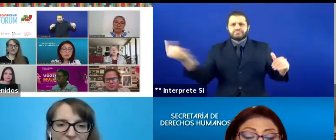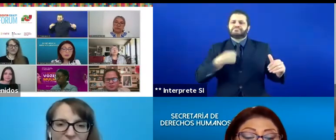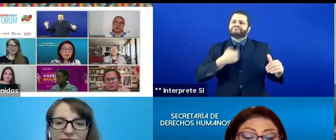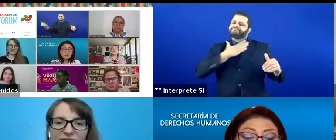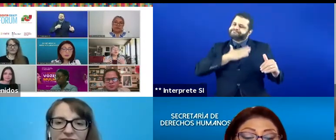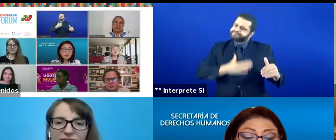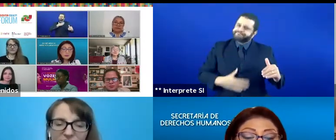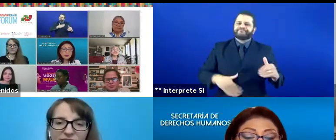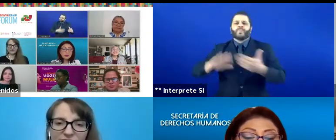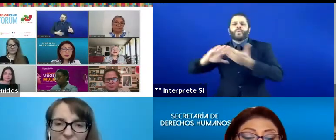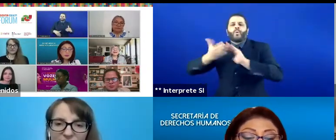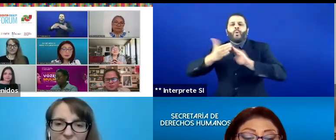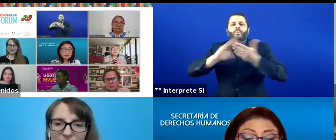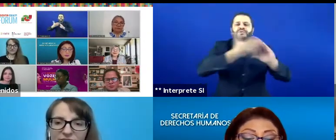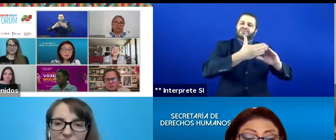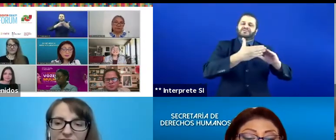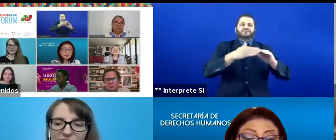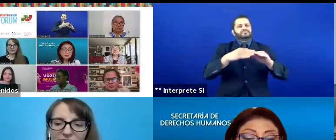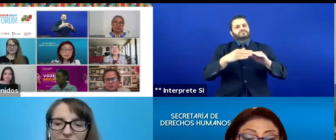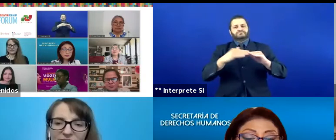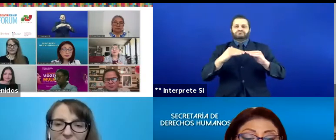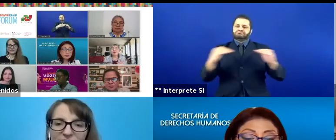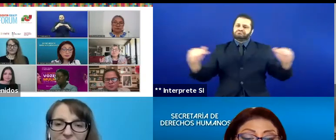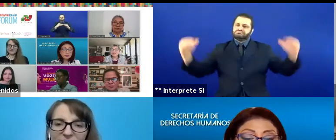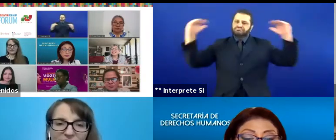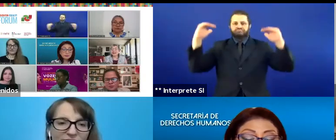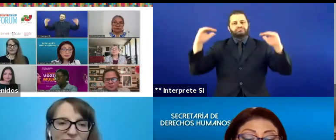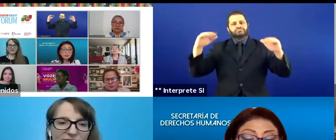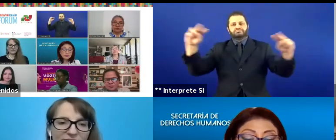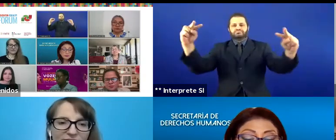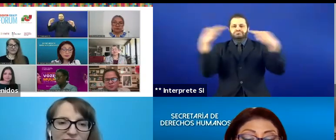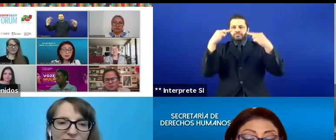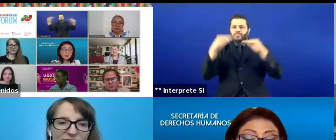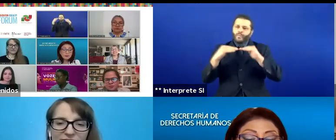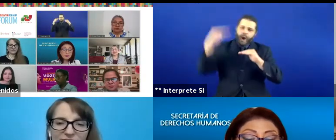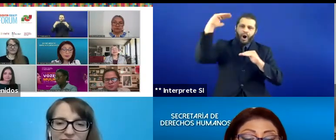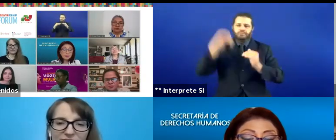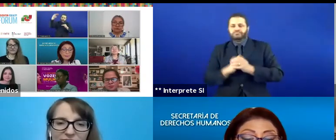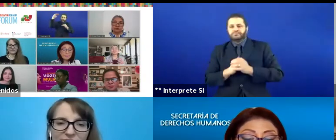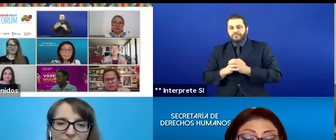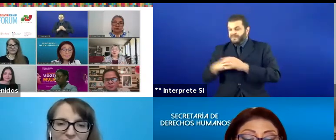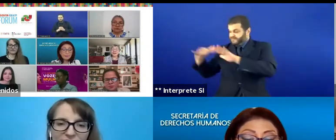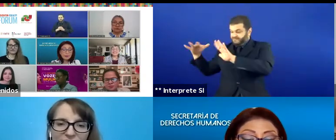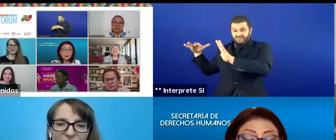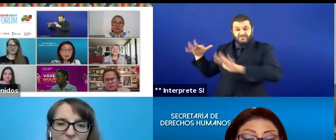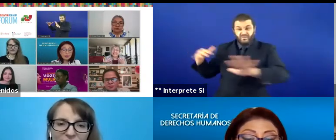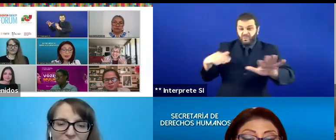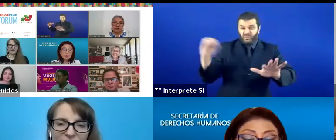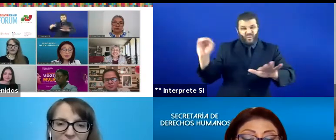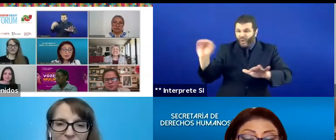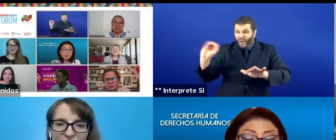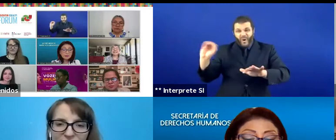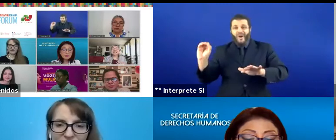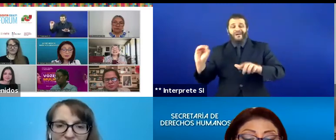We lose a world that we have all built up to this point in time, which is a world that